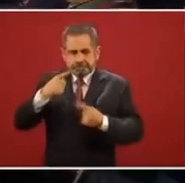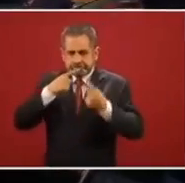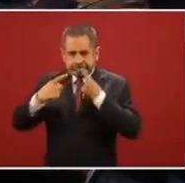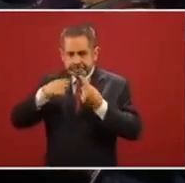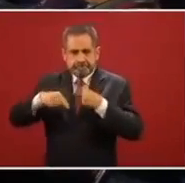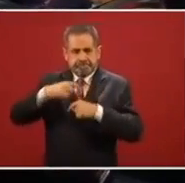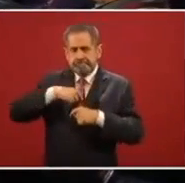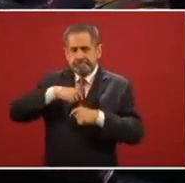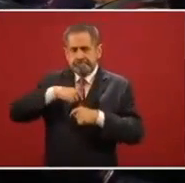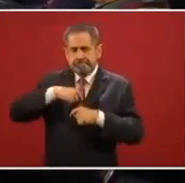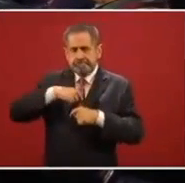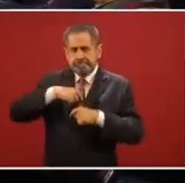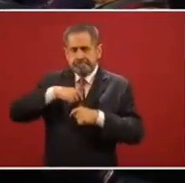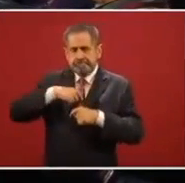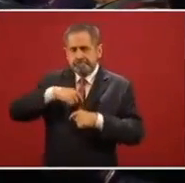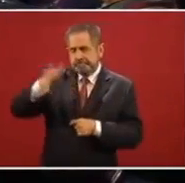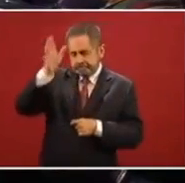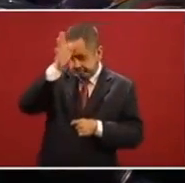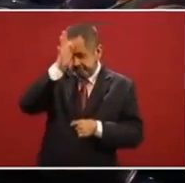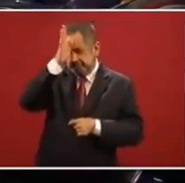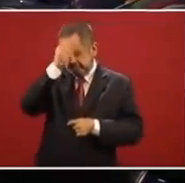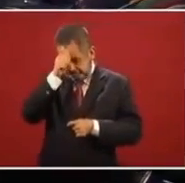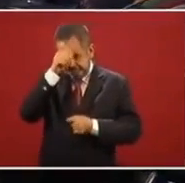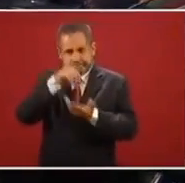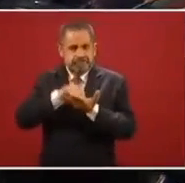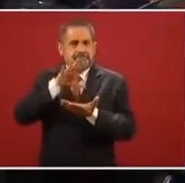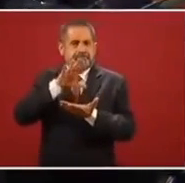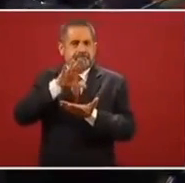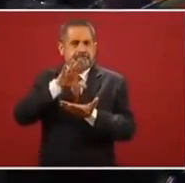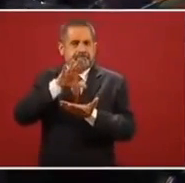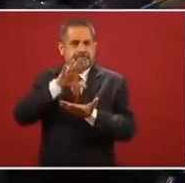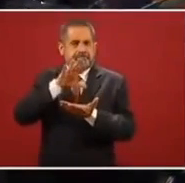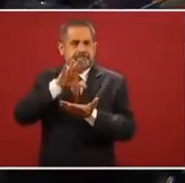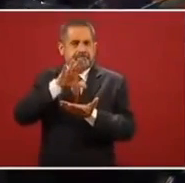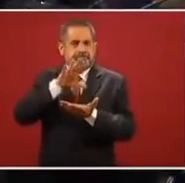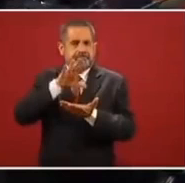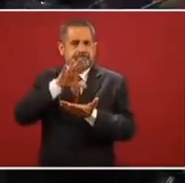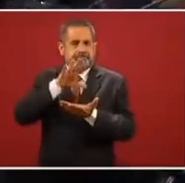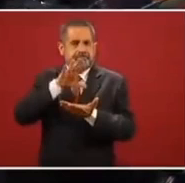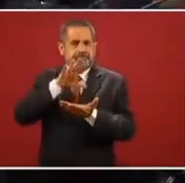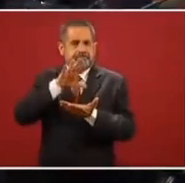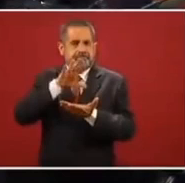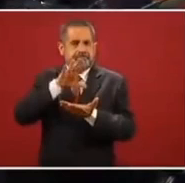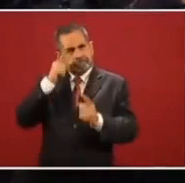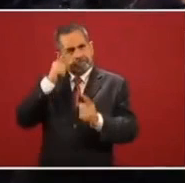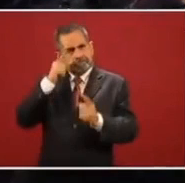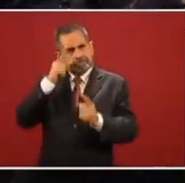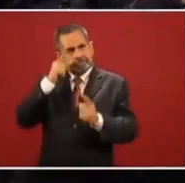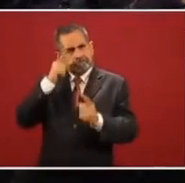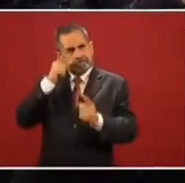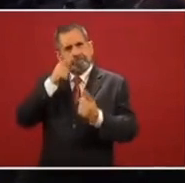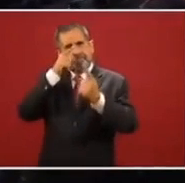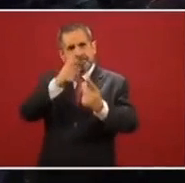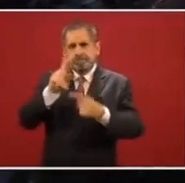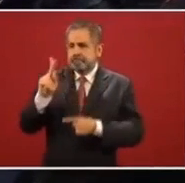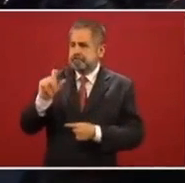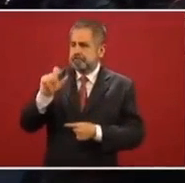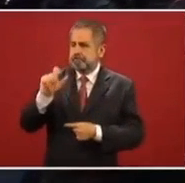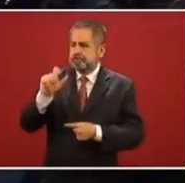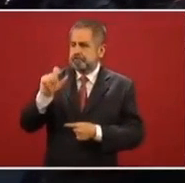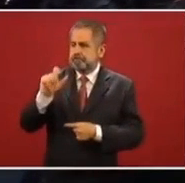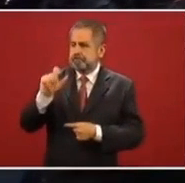concerting, acuerdo, agreement, unidad de propósito, unity of purposes, planeación